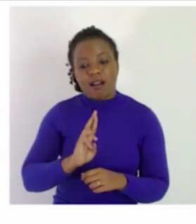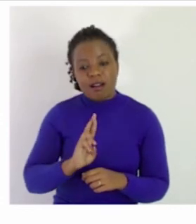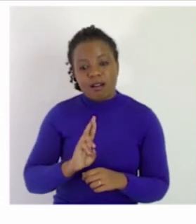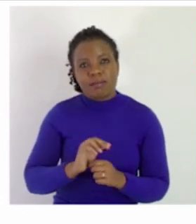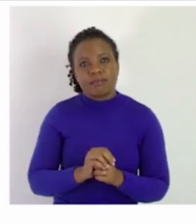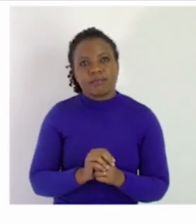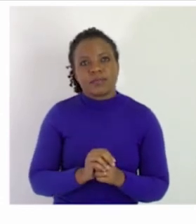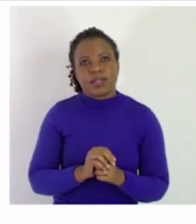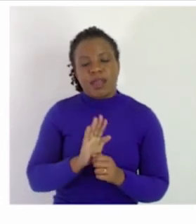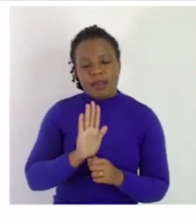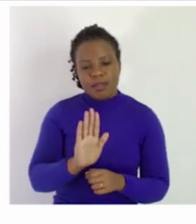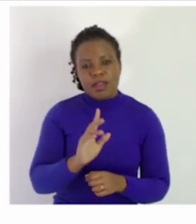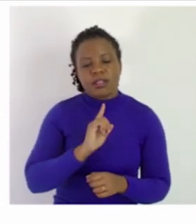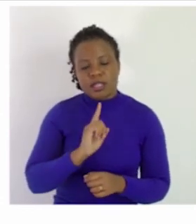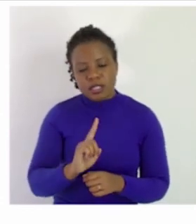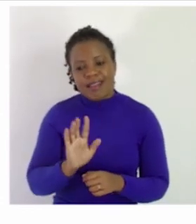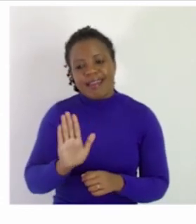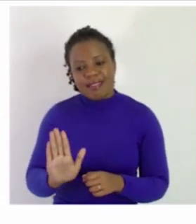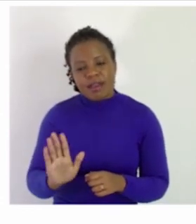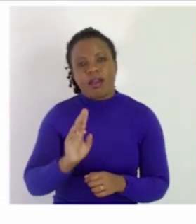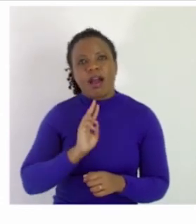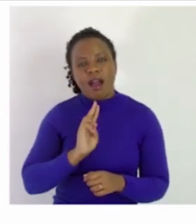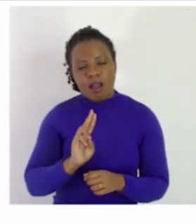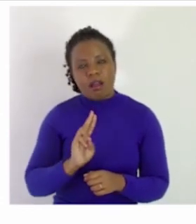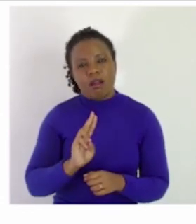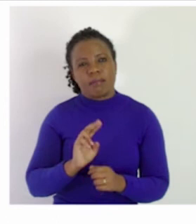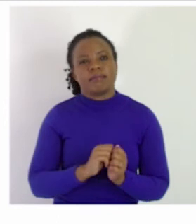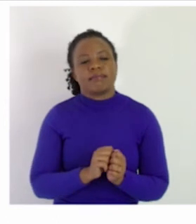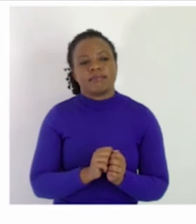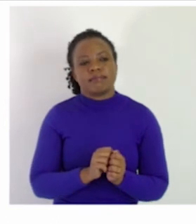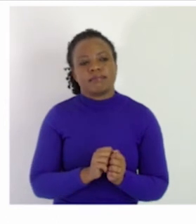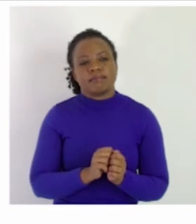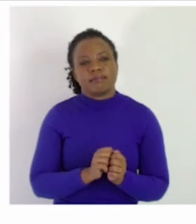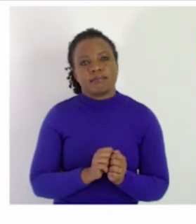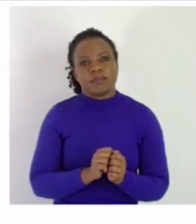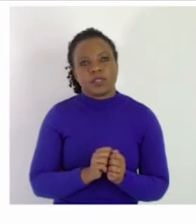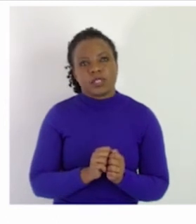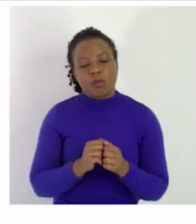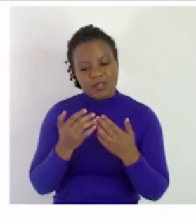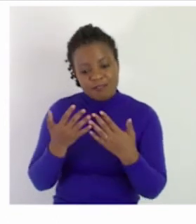and there are. There is and there are. So we would like to complete